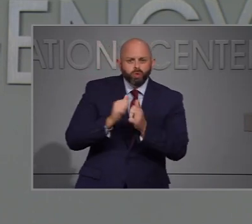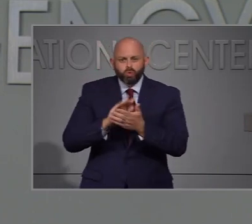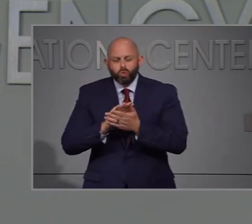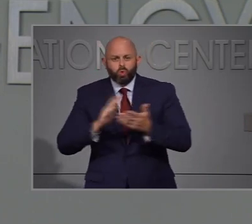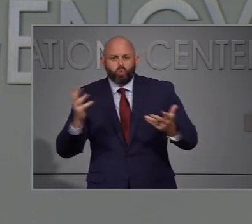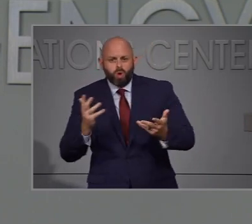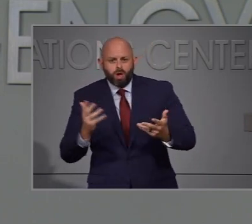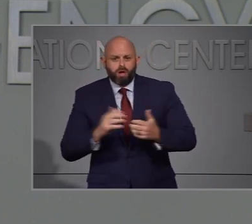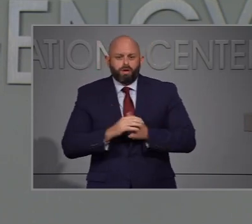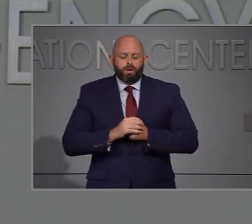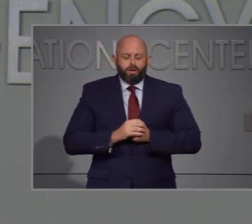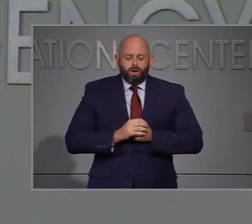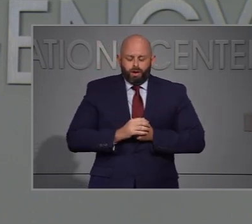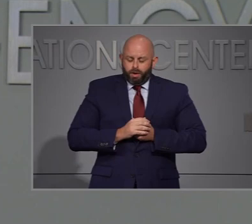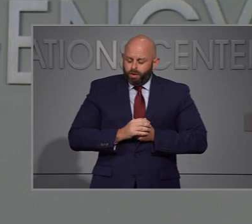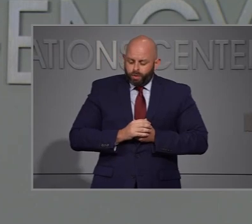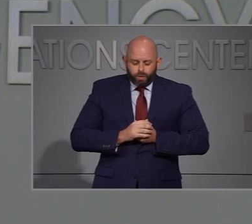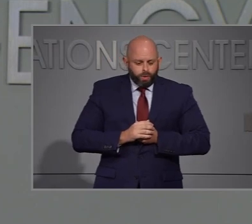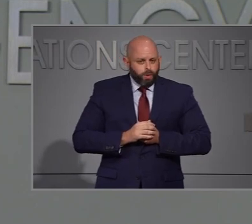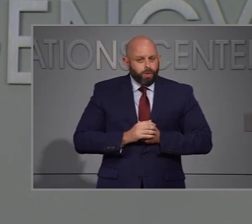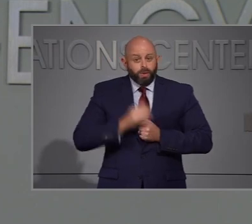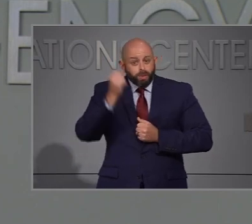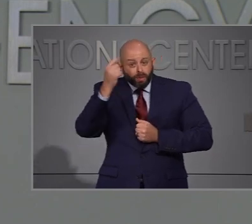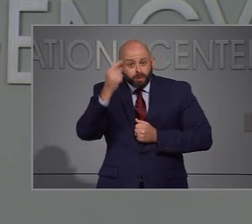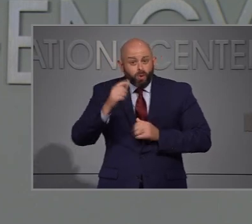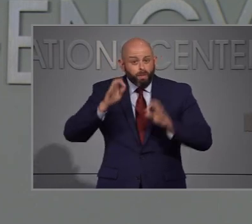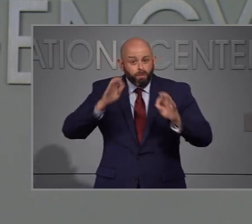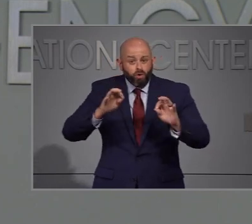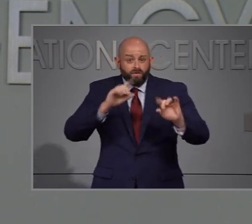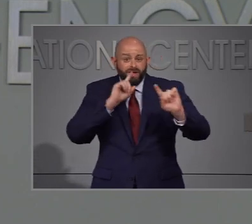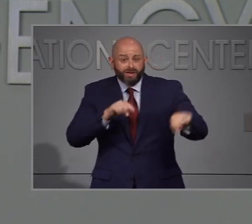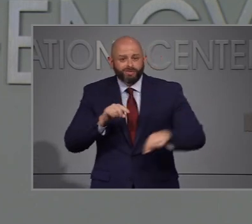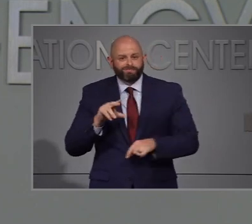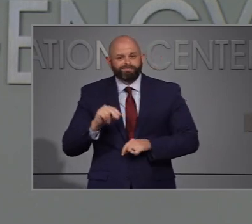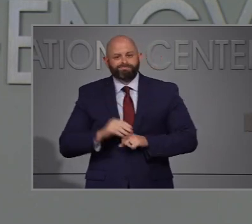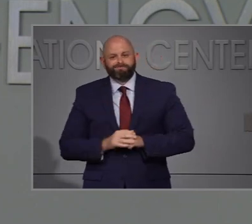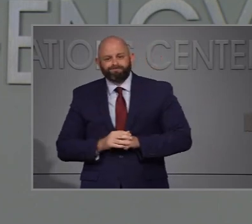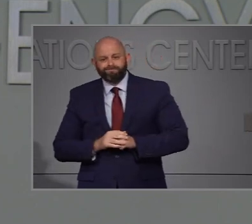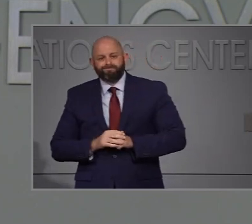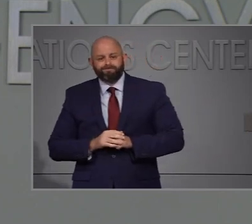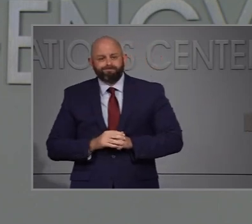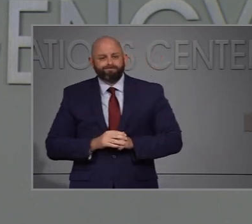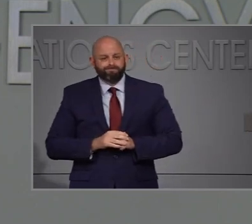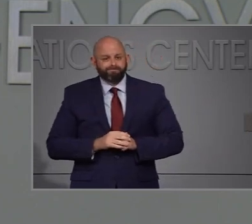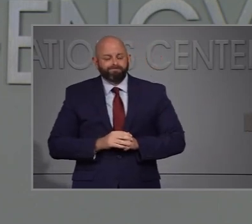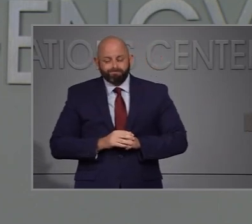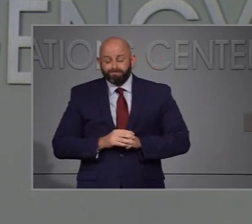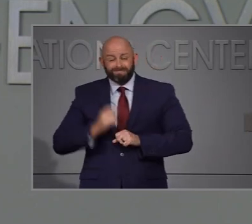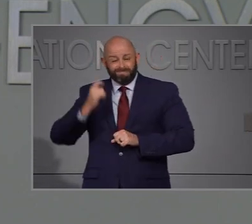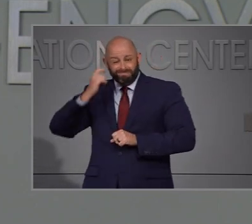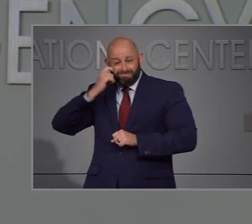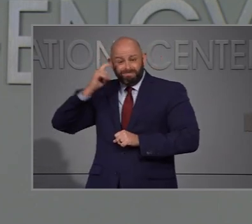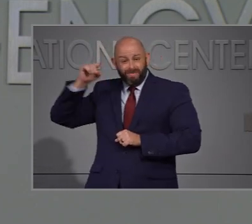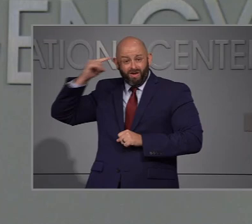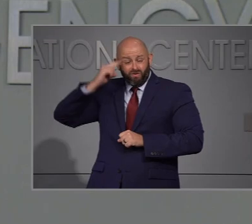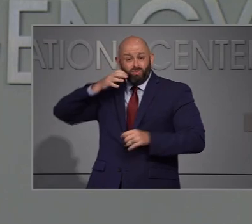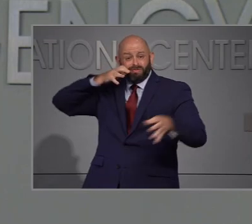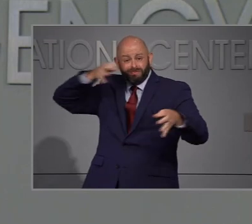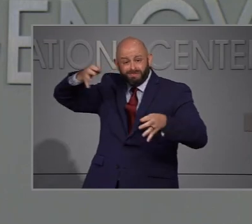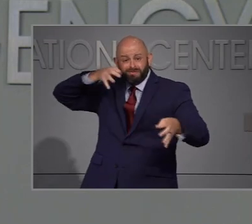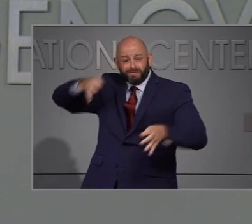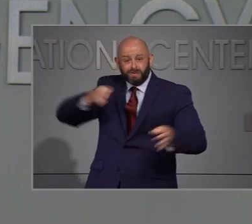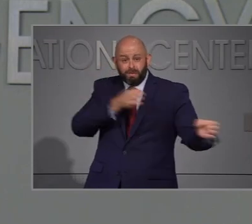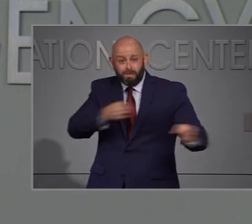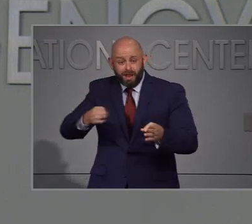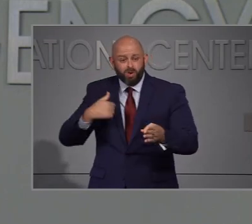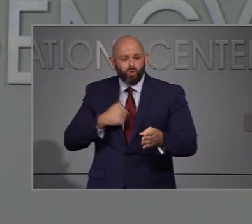recognize that there are no perfect answers. In developing the plan laid out by the governor, our department looked to the